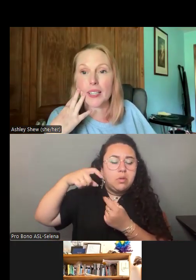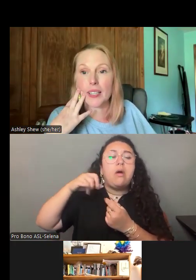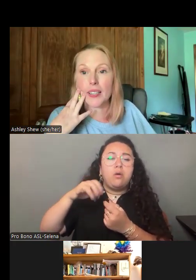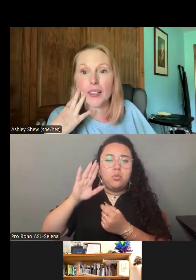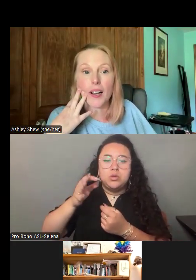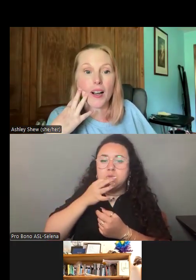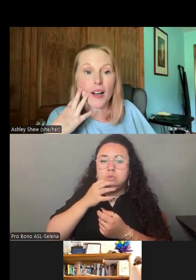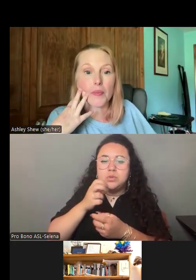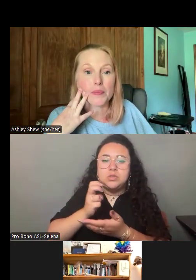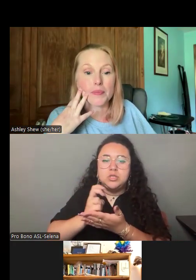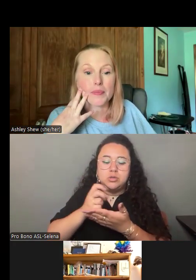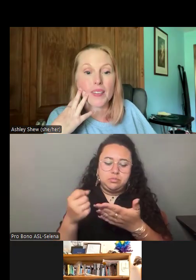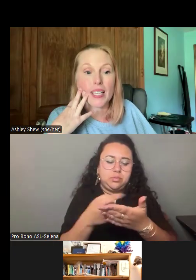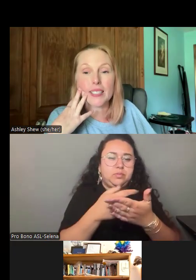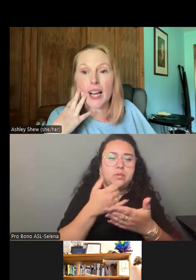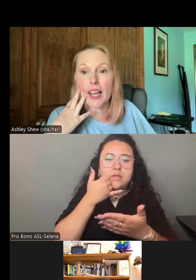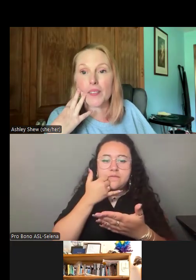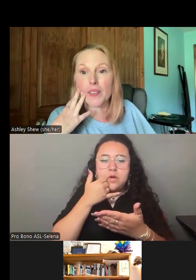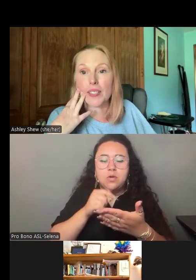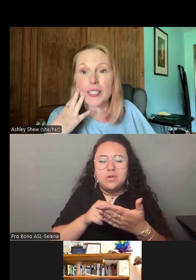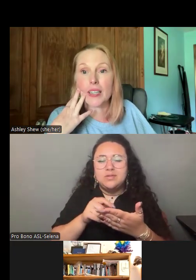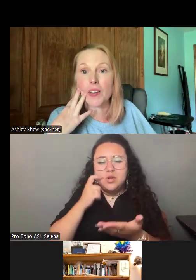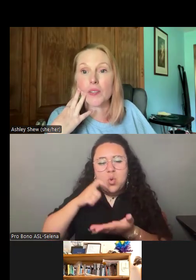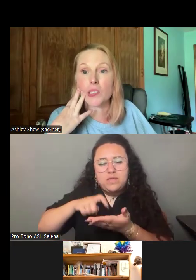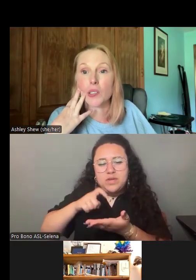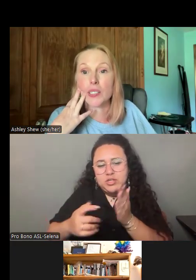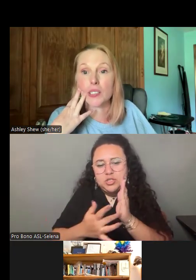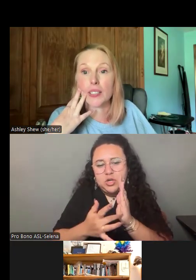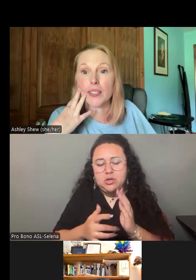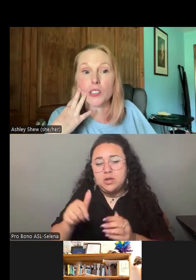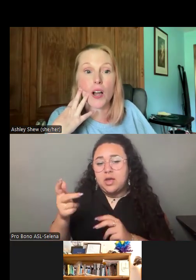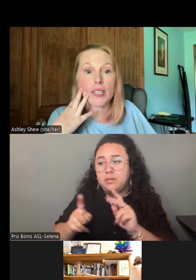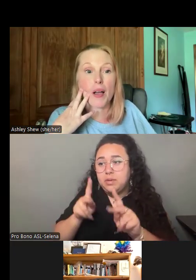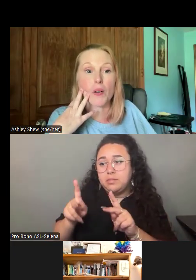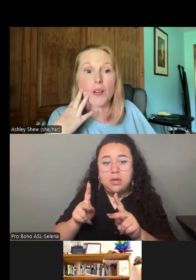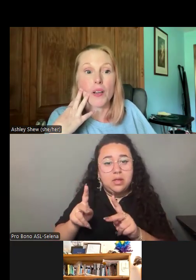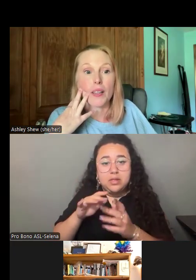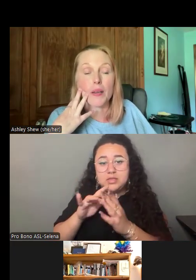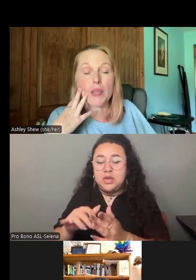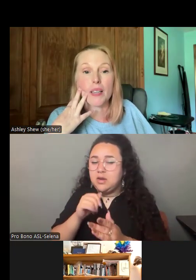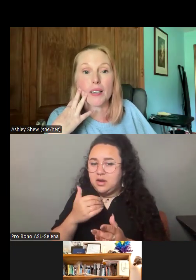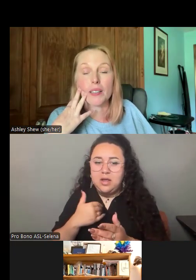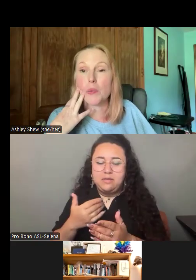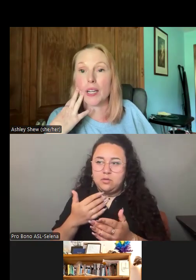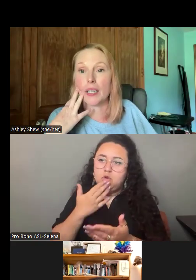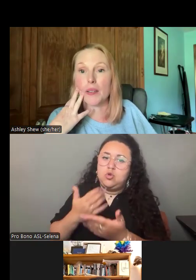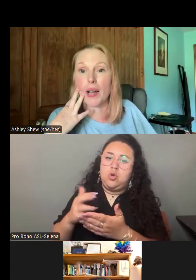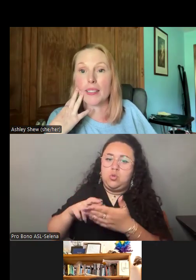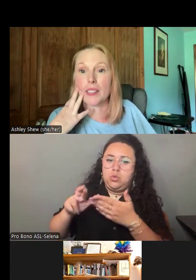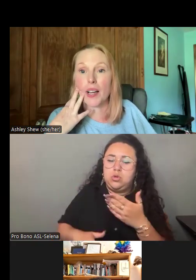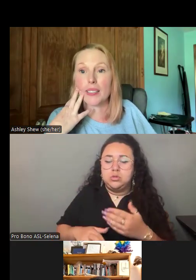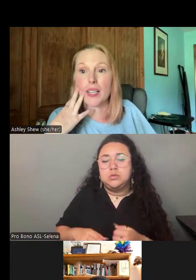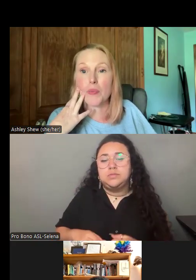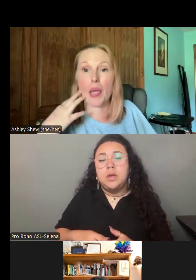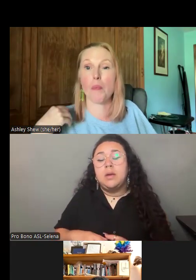in the study, um, they did not have the significant results that she did. She talks about like being liberated by